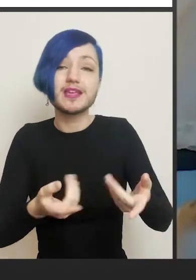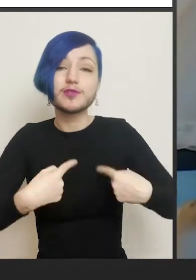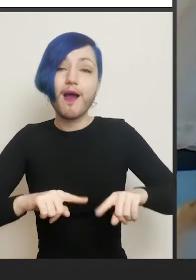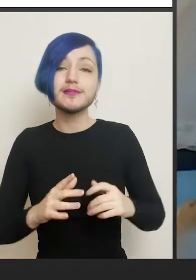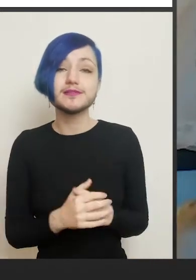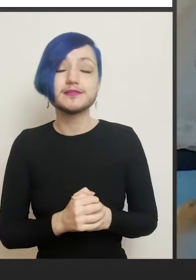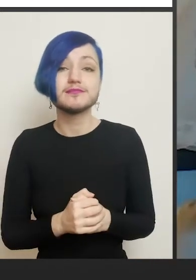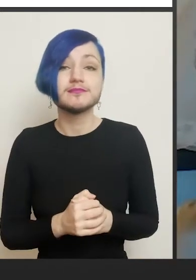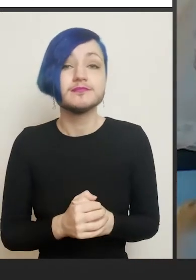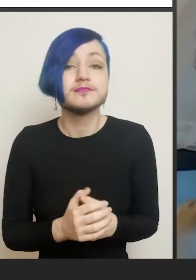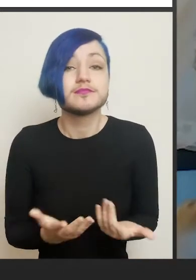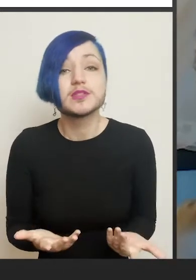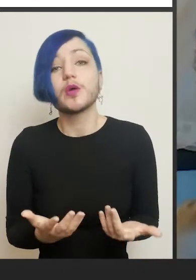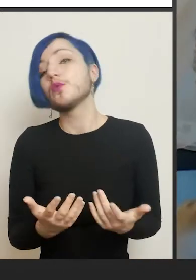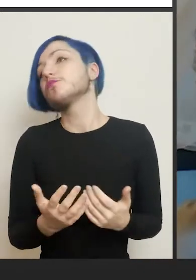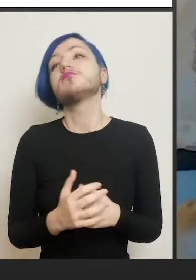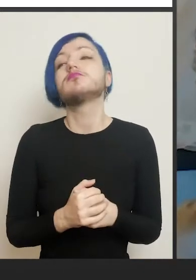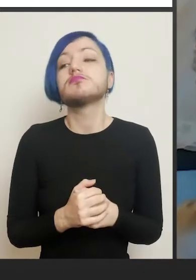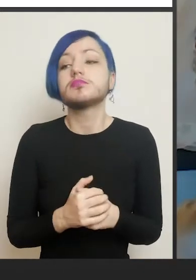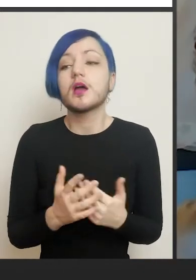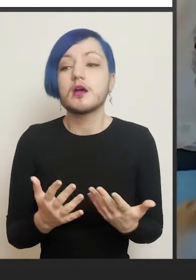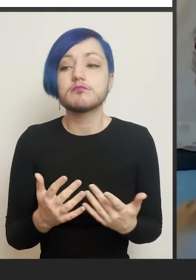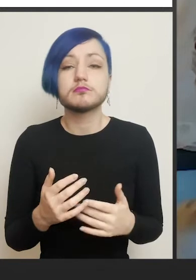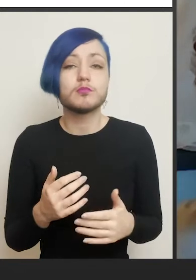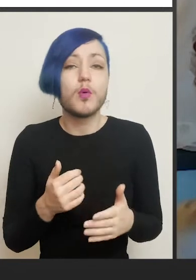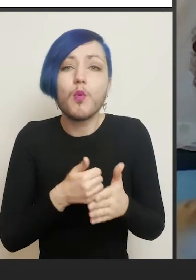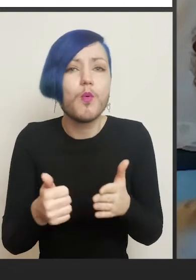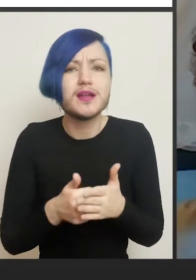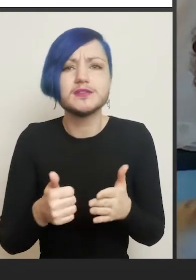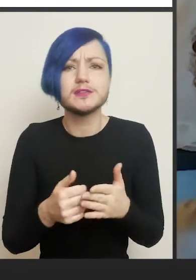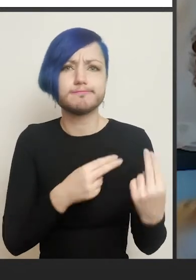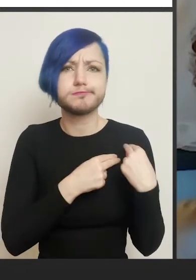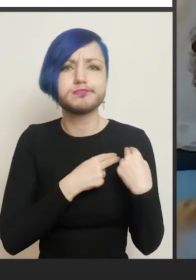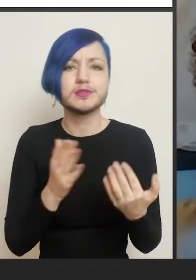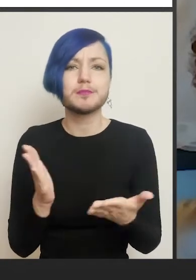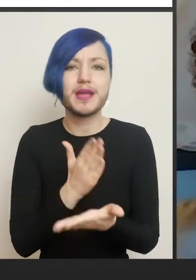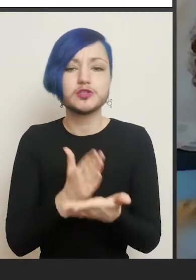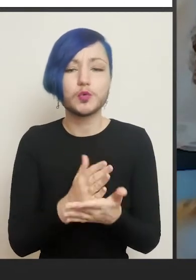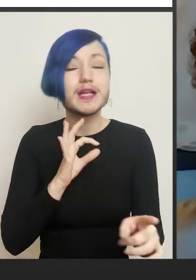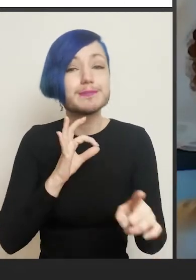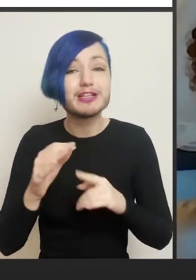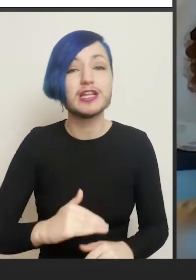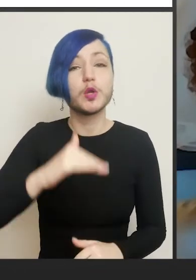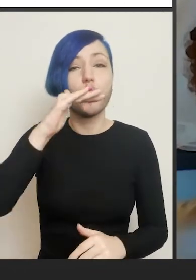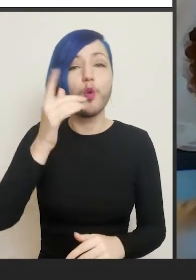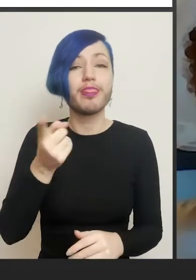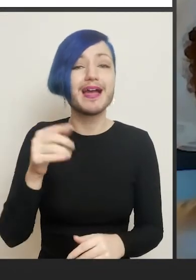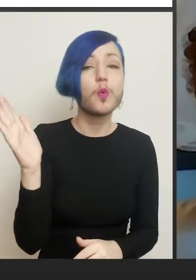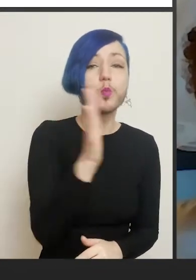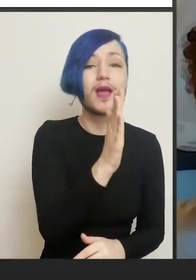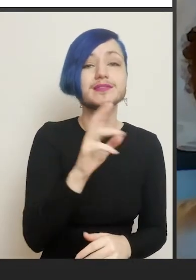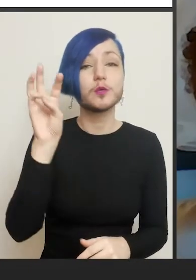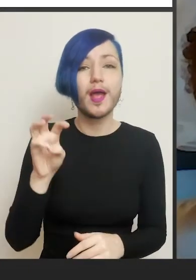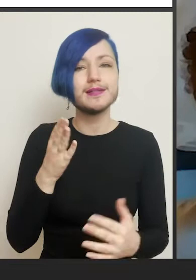had the need to make sure that people living in North and West Wales particularly have an